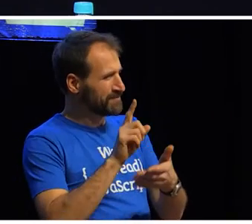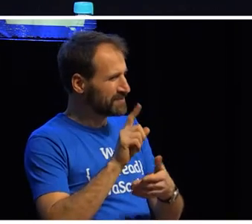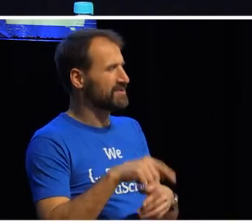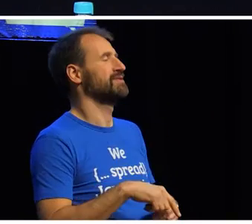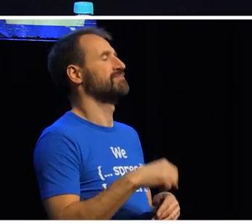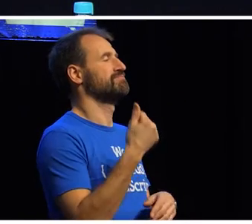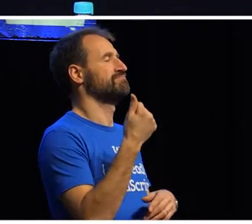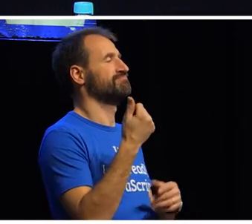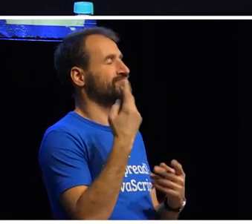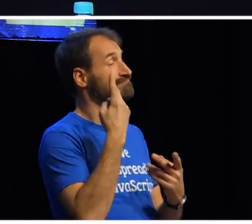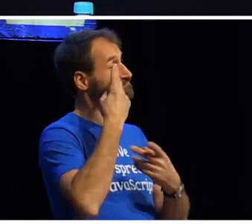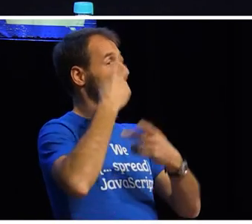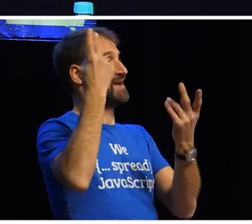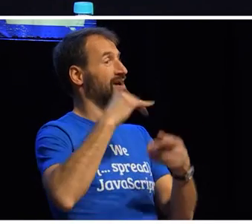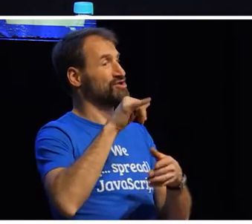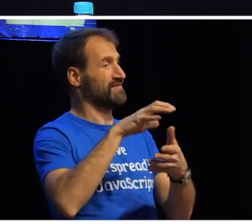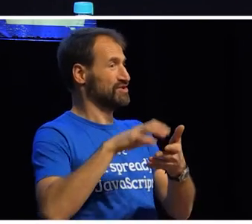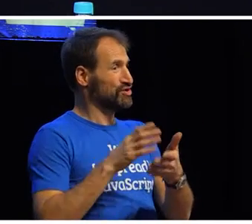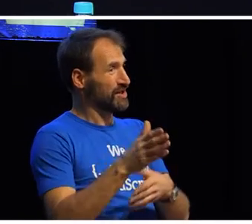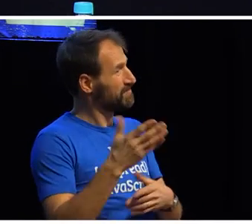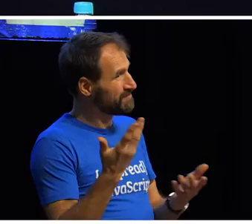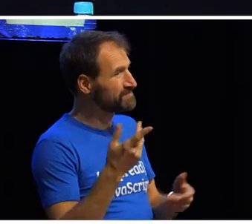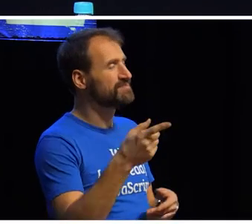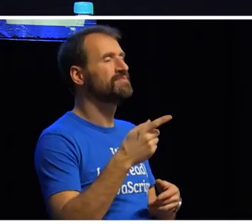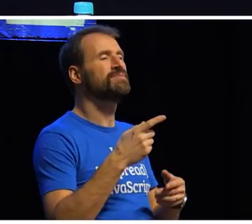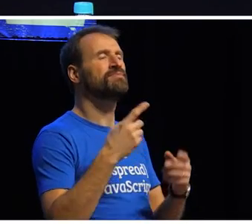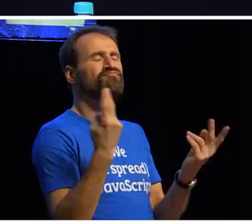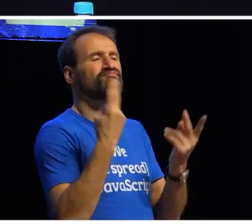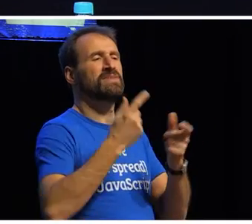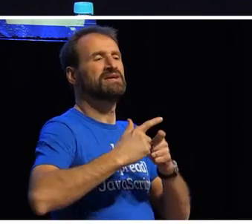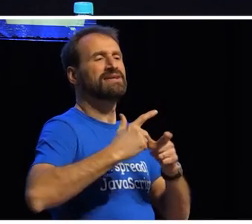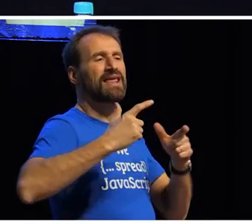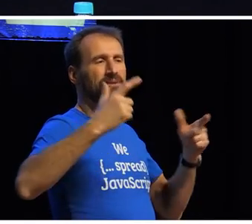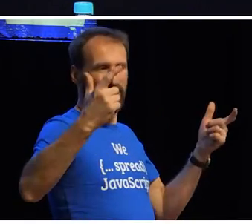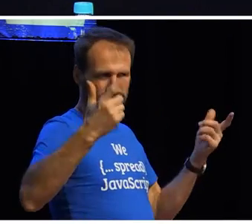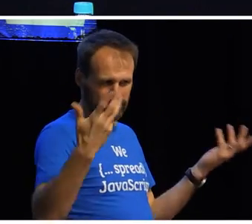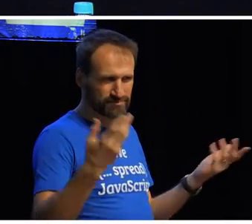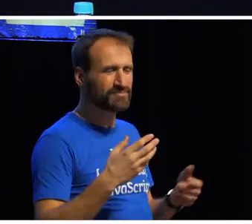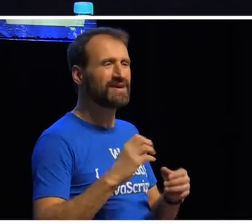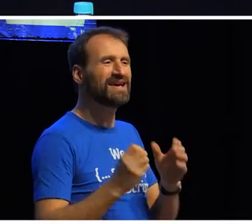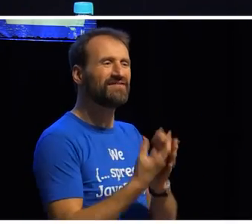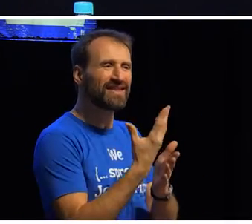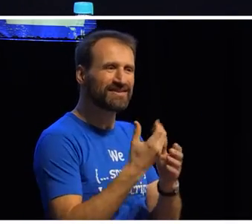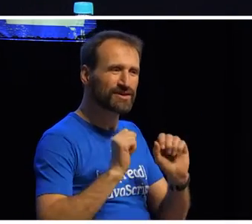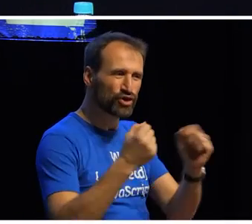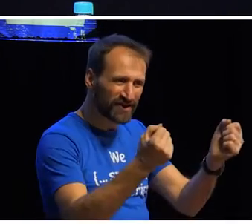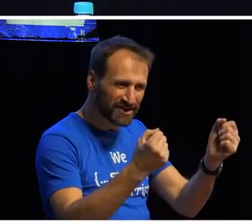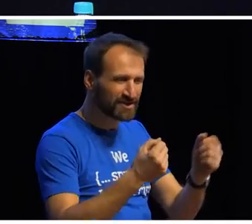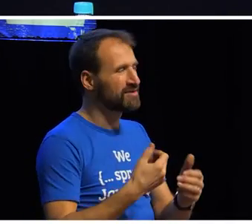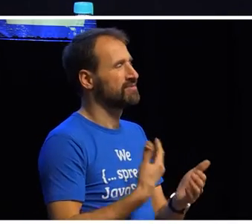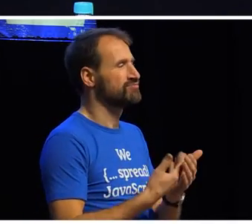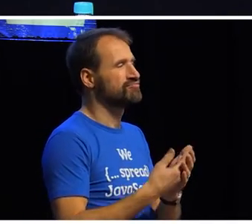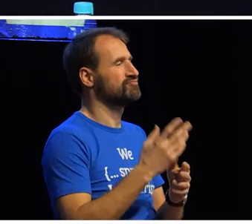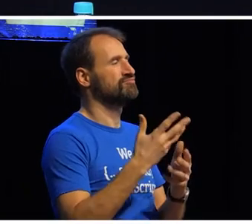of bigger claims to fame is is that it's naturally scalable right it is event-driven so it doesn't require a thread for